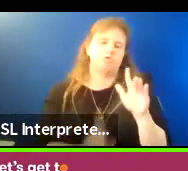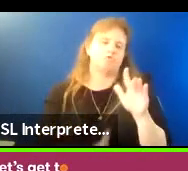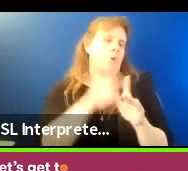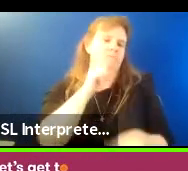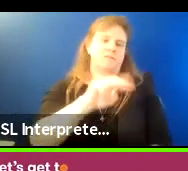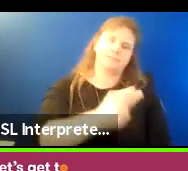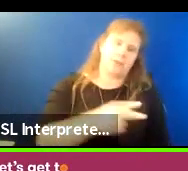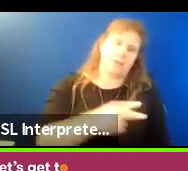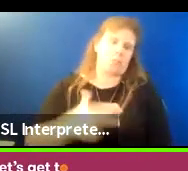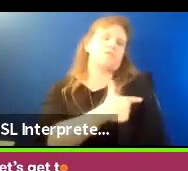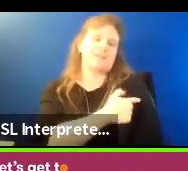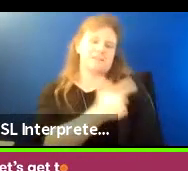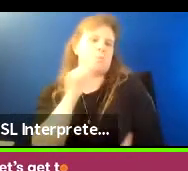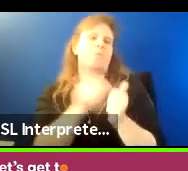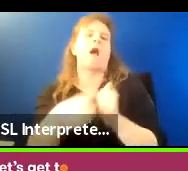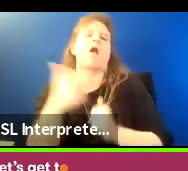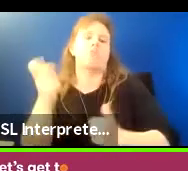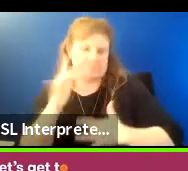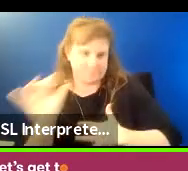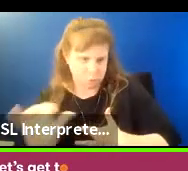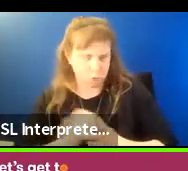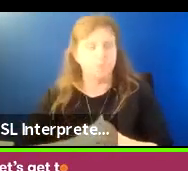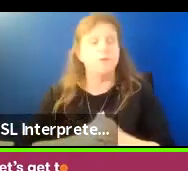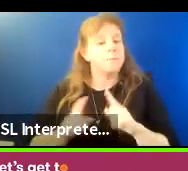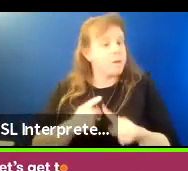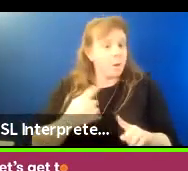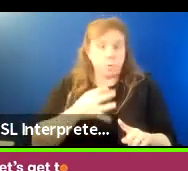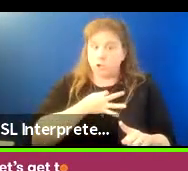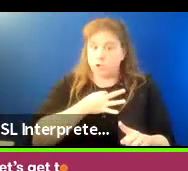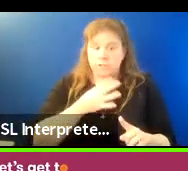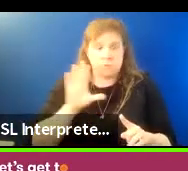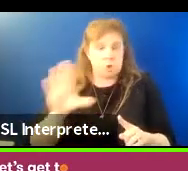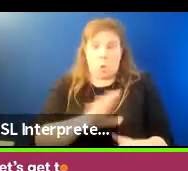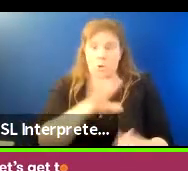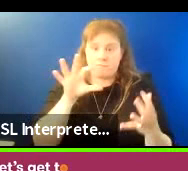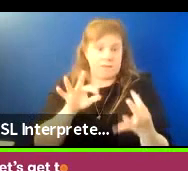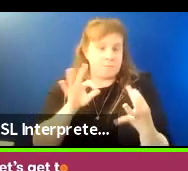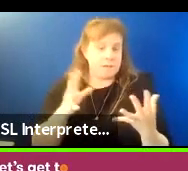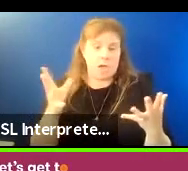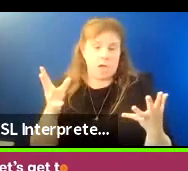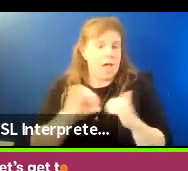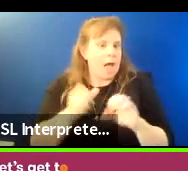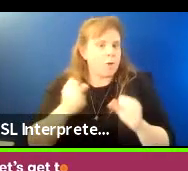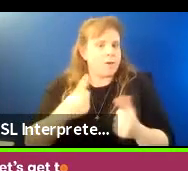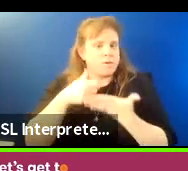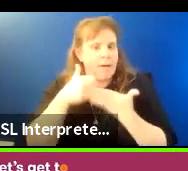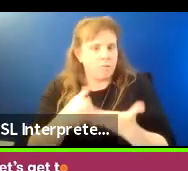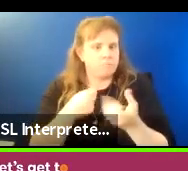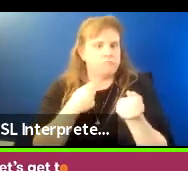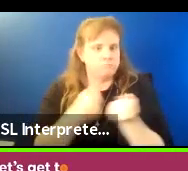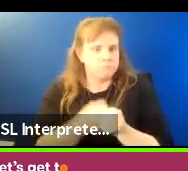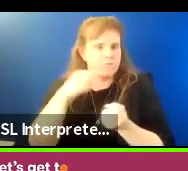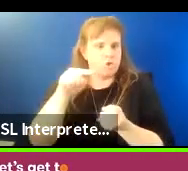any other feedback on as far as what might be helpful for those of you on the ground trying to get people back in as well.